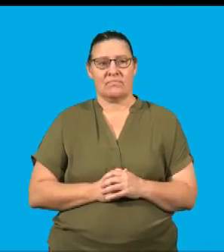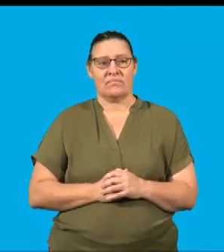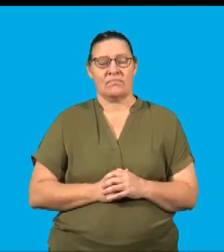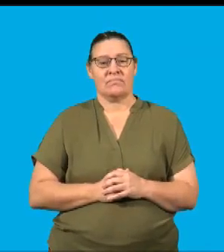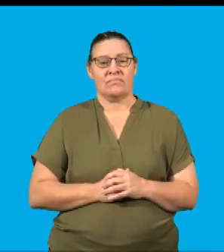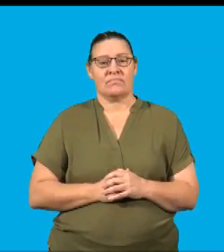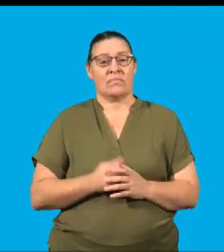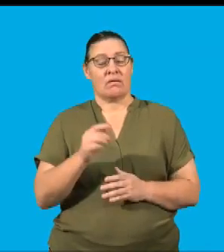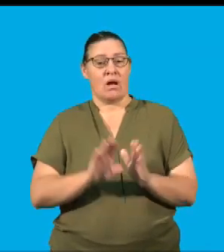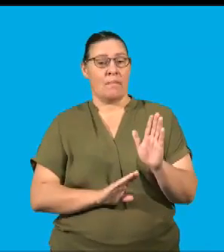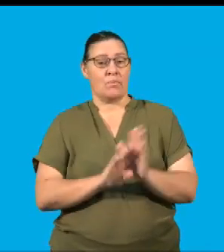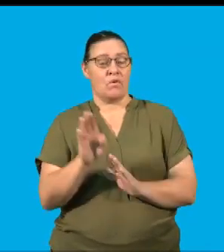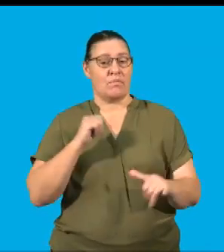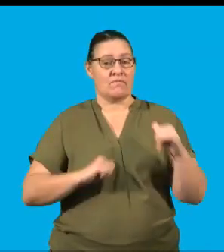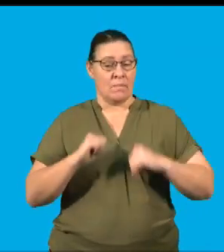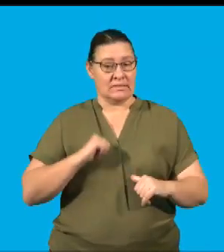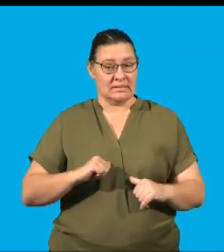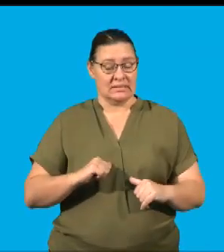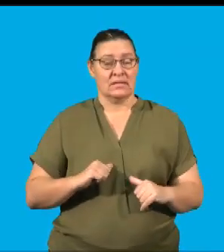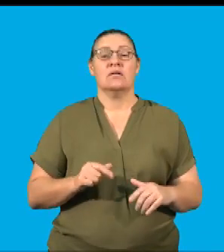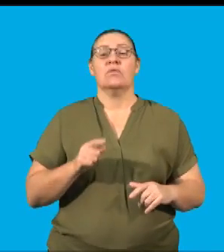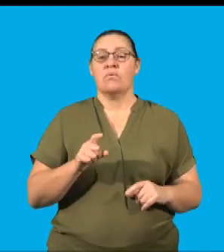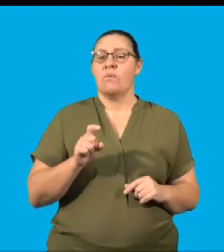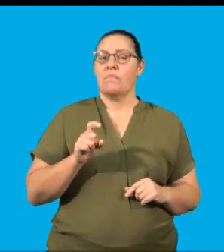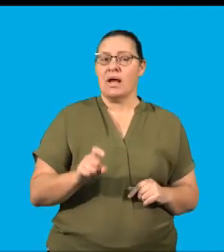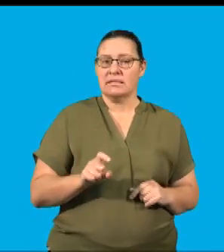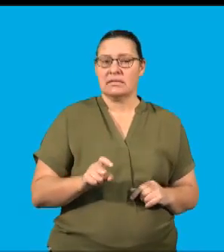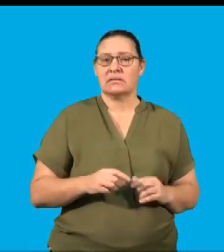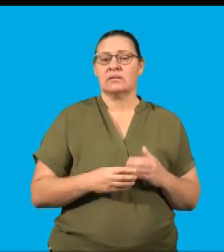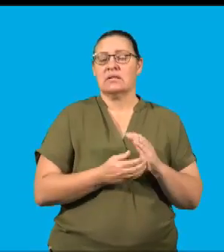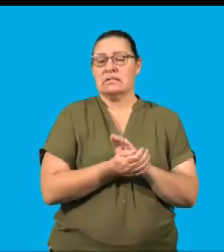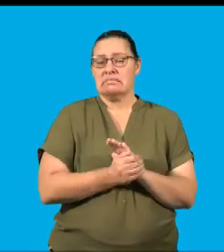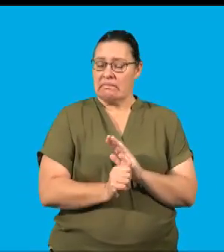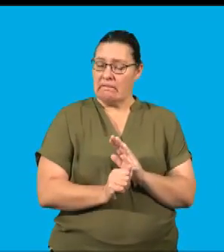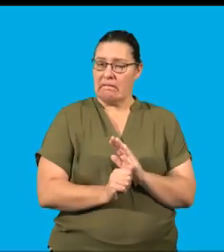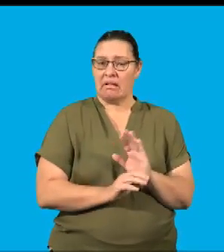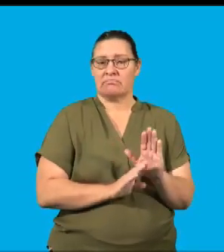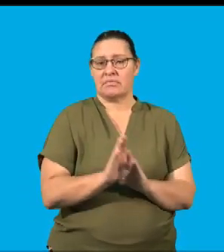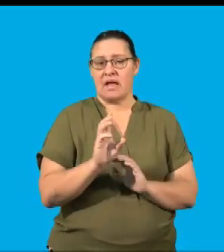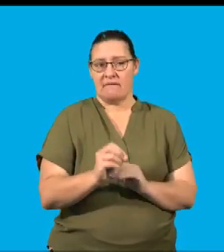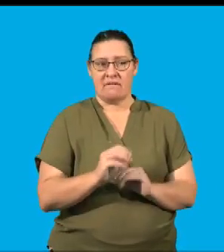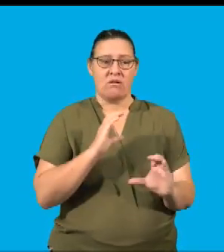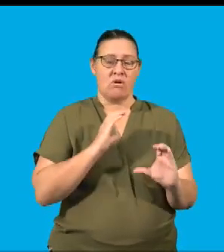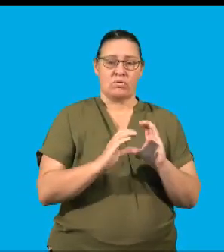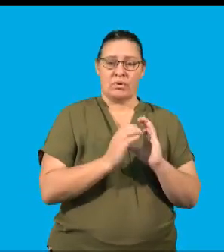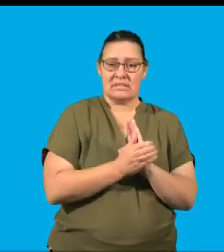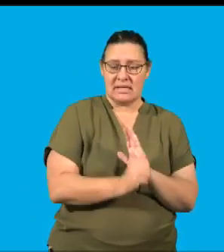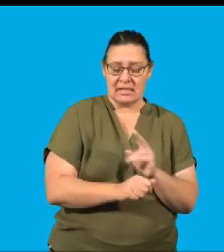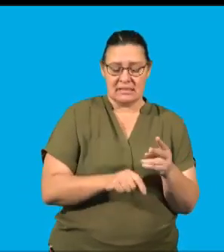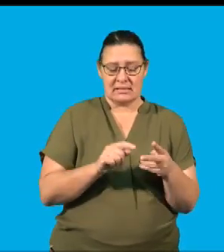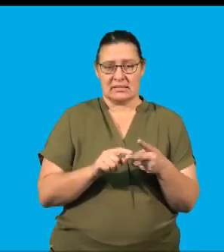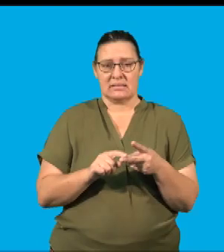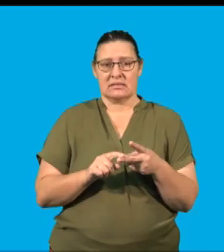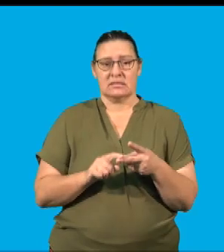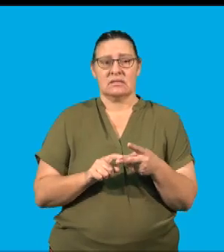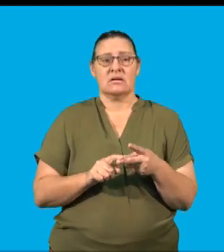And for you to improve your performance in this section, you must master the following competencies. Your communication skills, they must